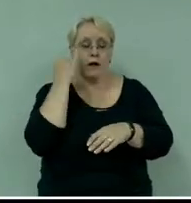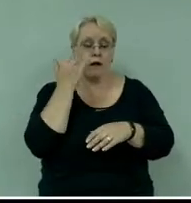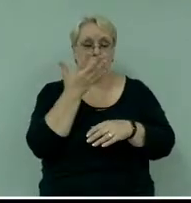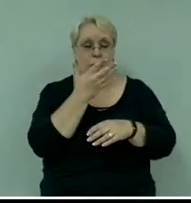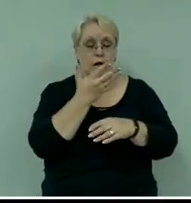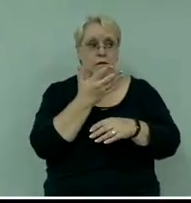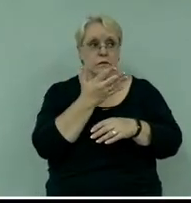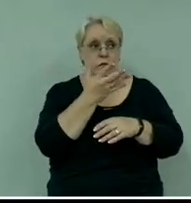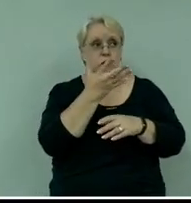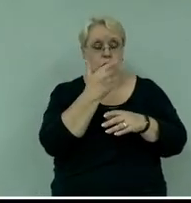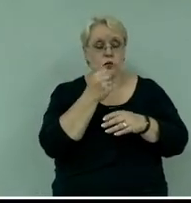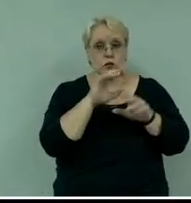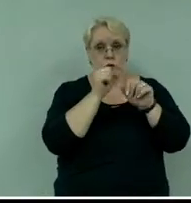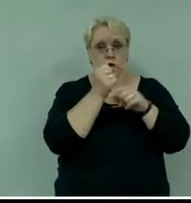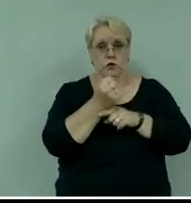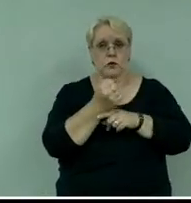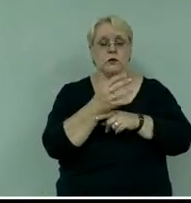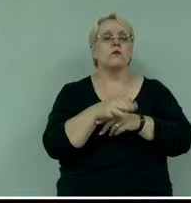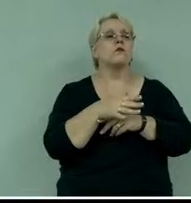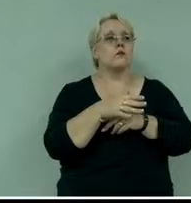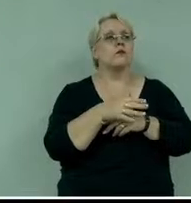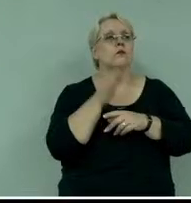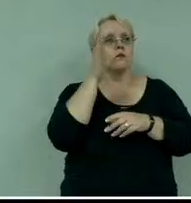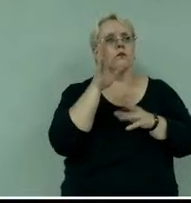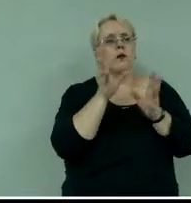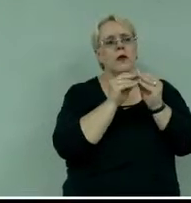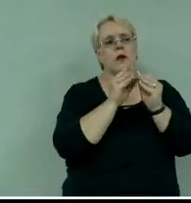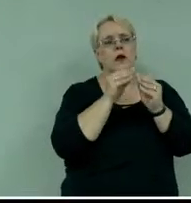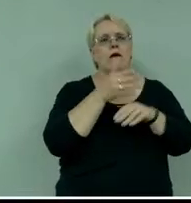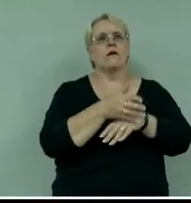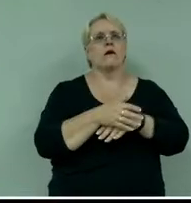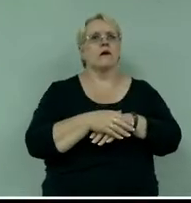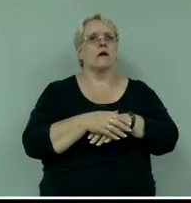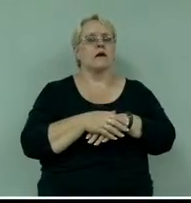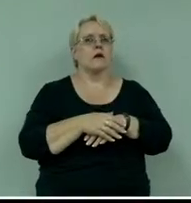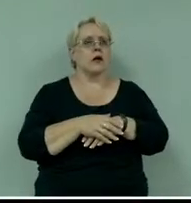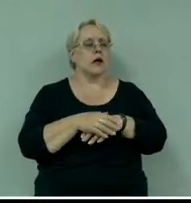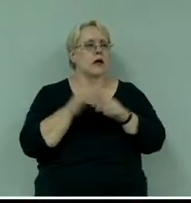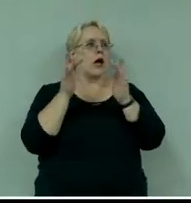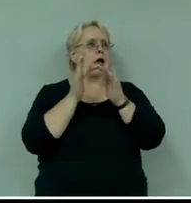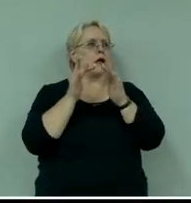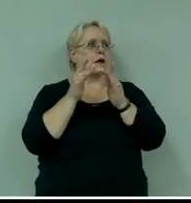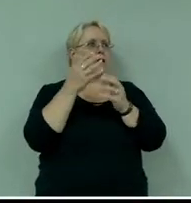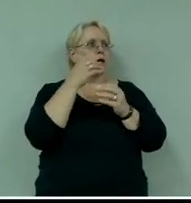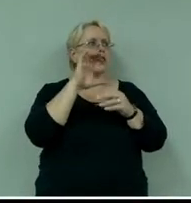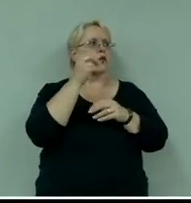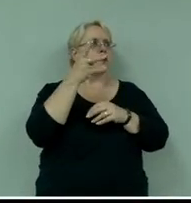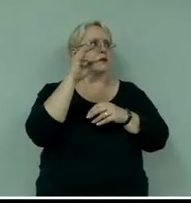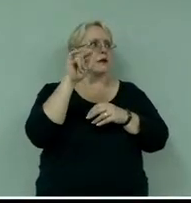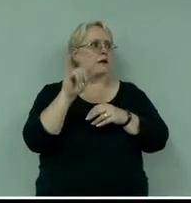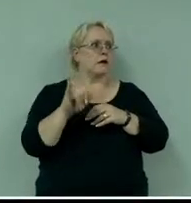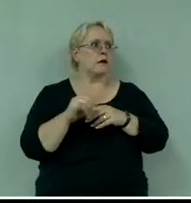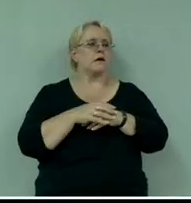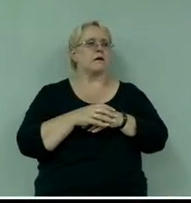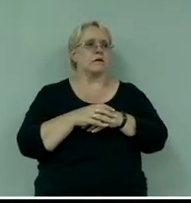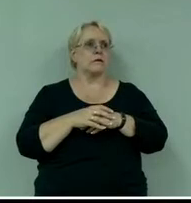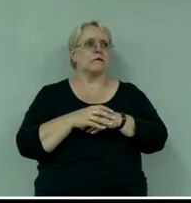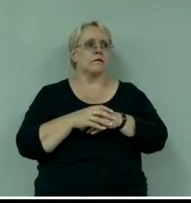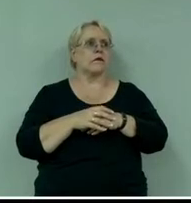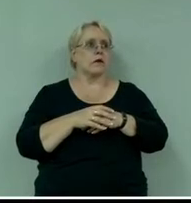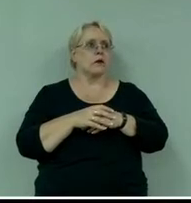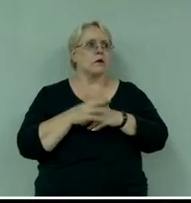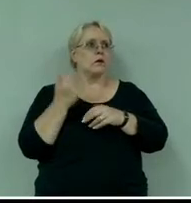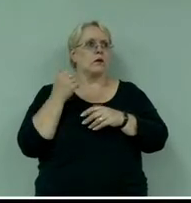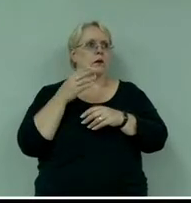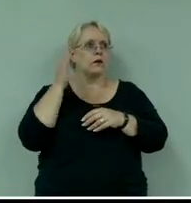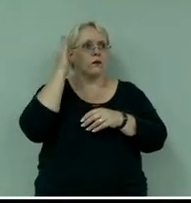too. Okay? So we're going to follow this up. Can you do me a favor? Can you give your contact to Christy over here at that? Do you mind, doctor? And then we'll follow it